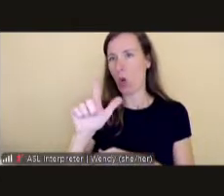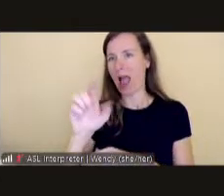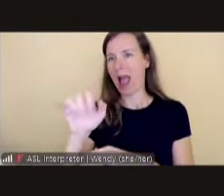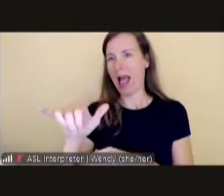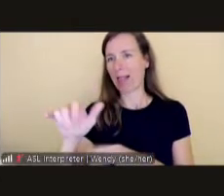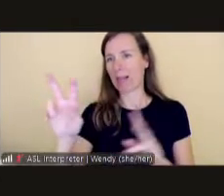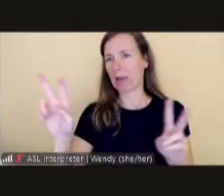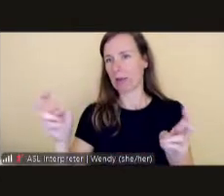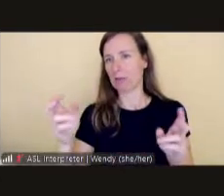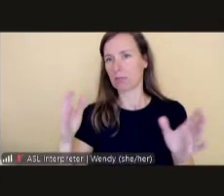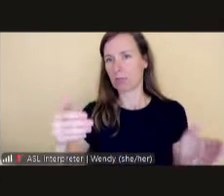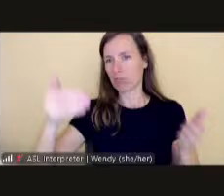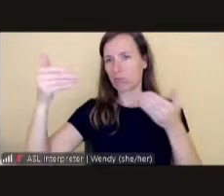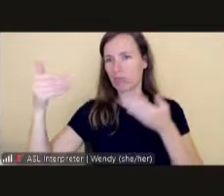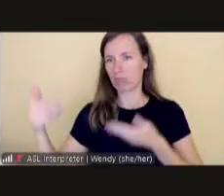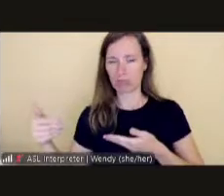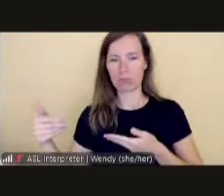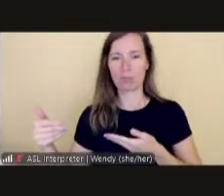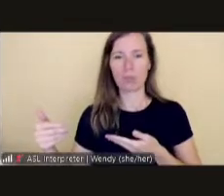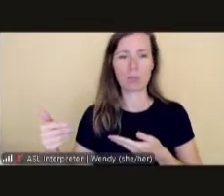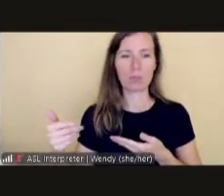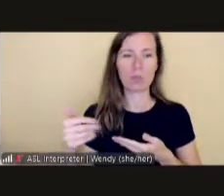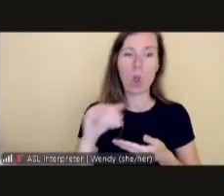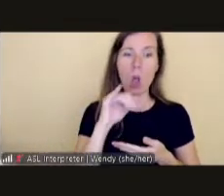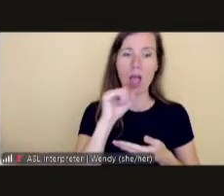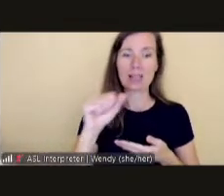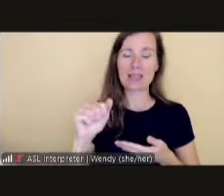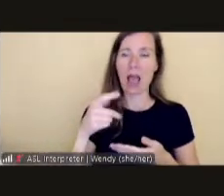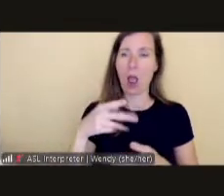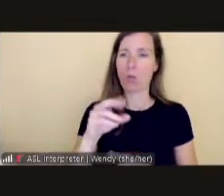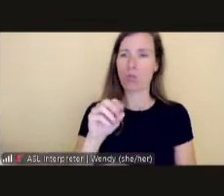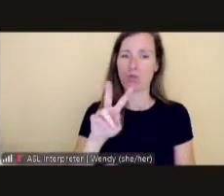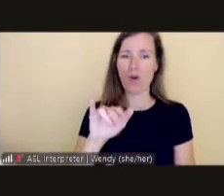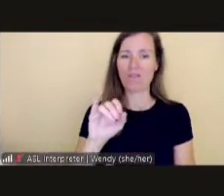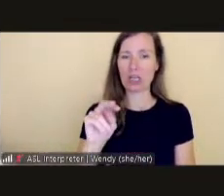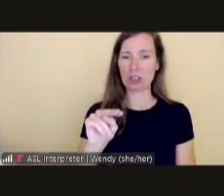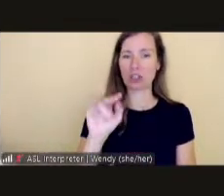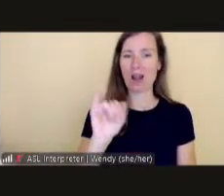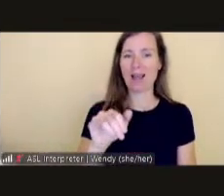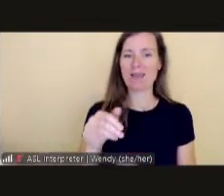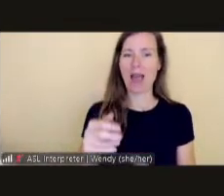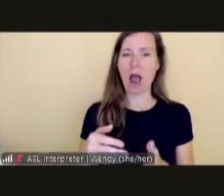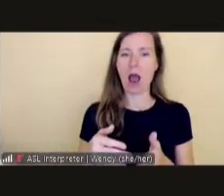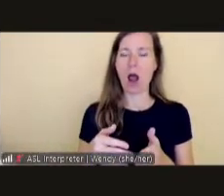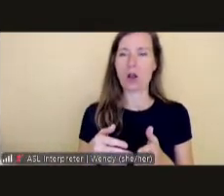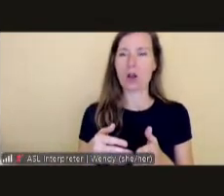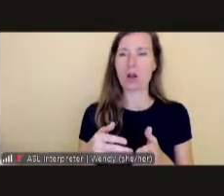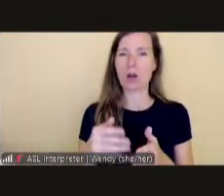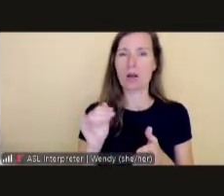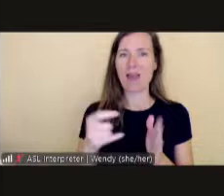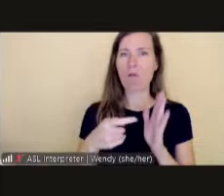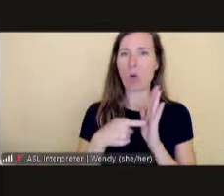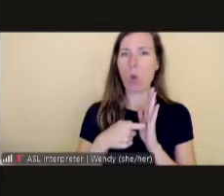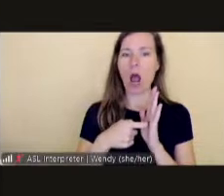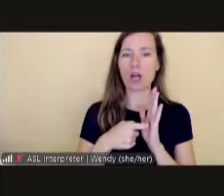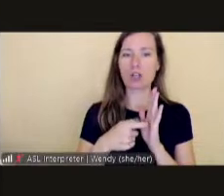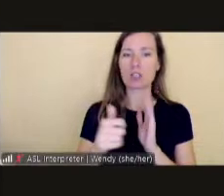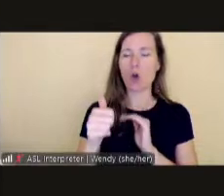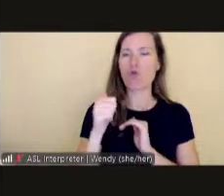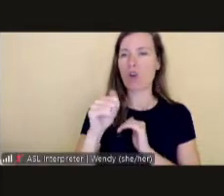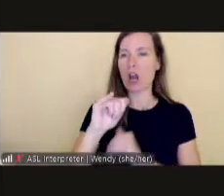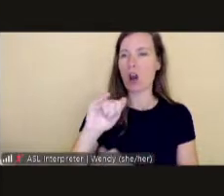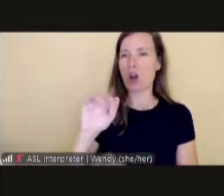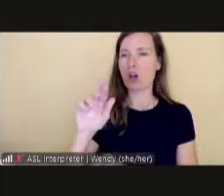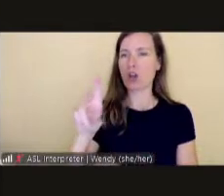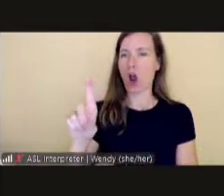provision in the zoning ordinance that requires a rear yard setback. And in the traditional